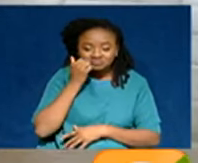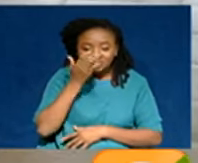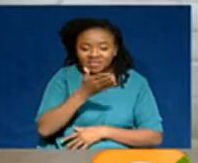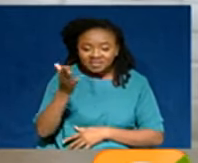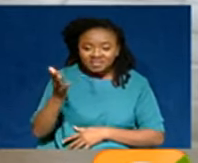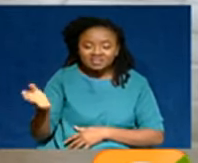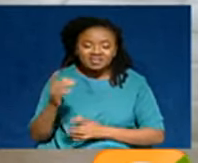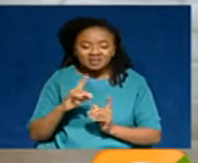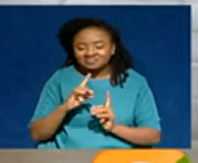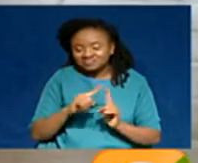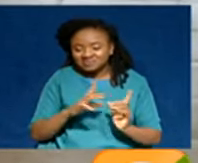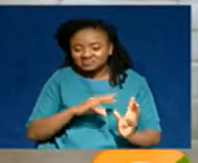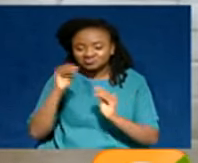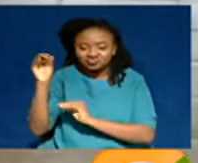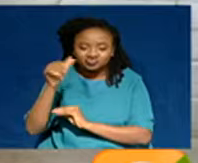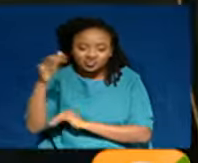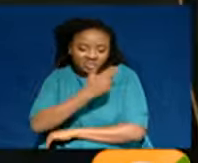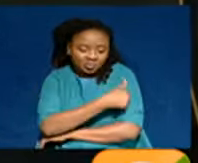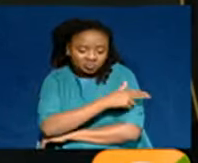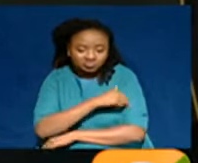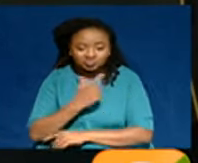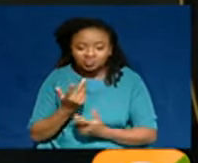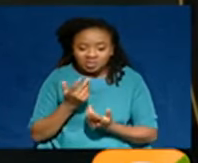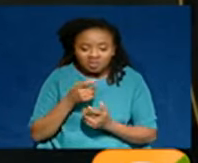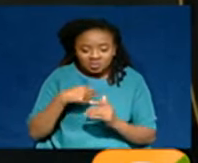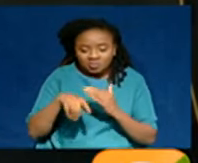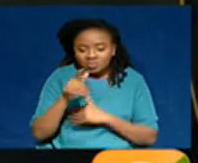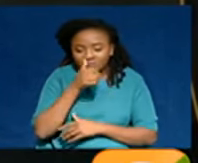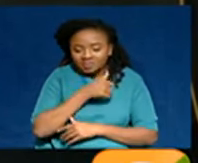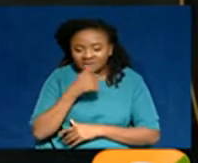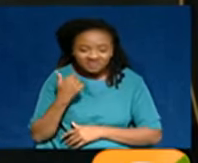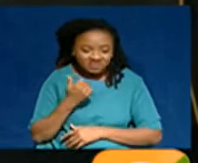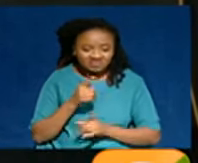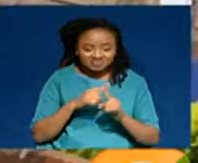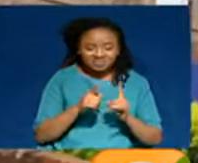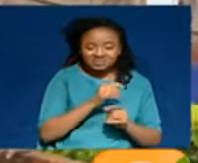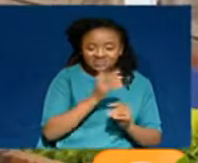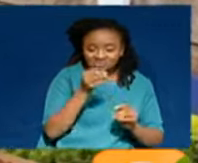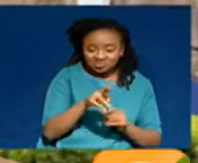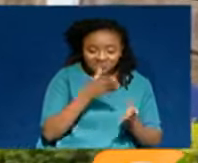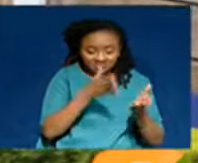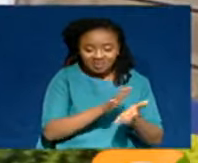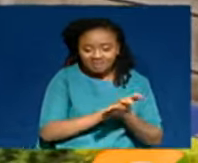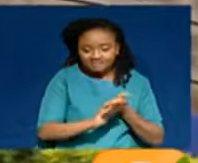with patients having to wait for the strike to end and the few who are able seeking medical service in private facilities.